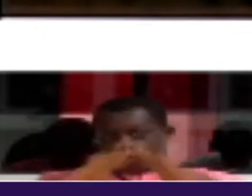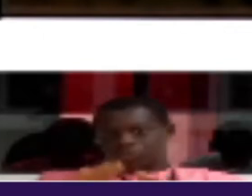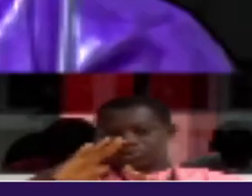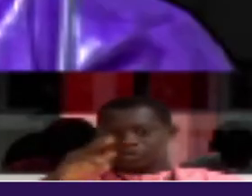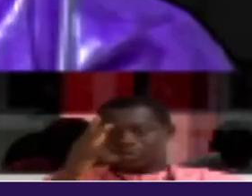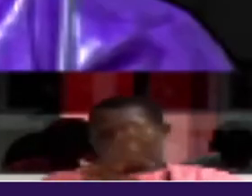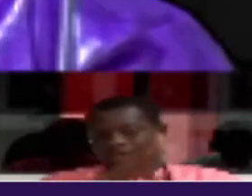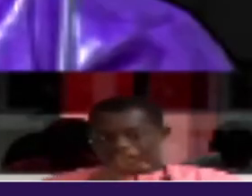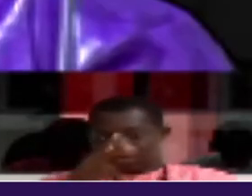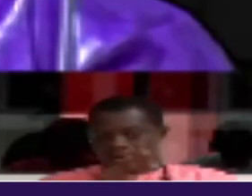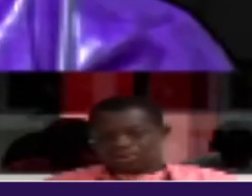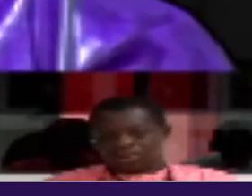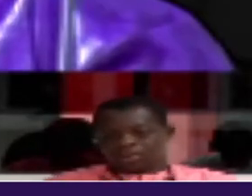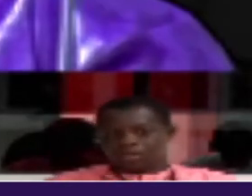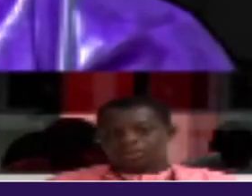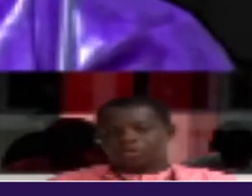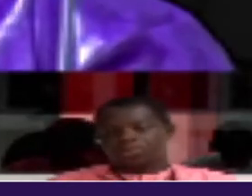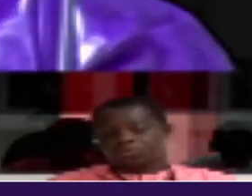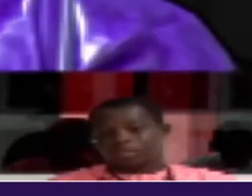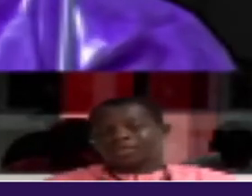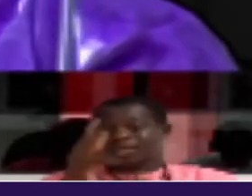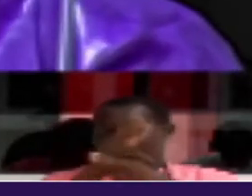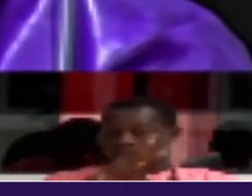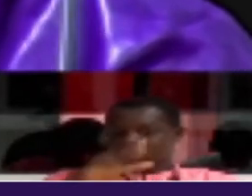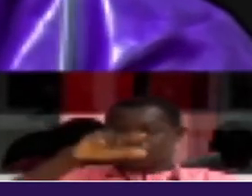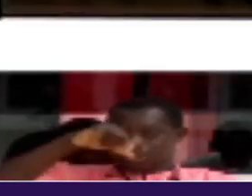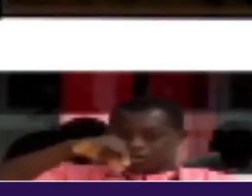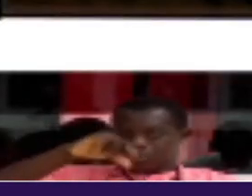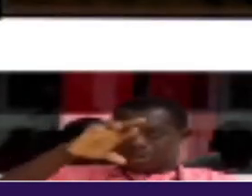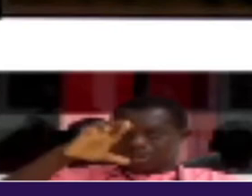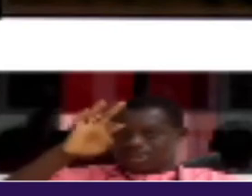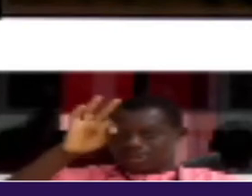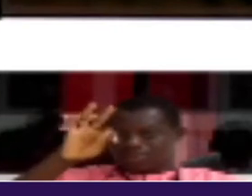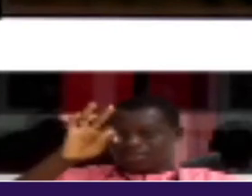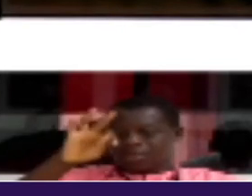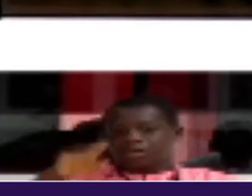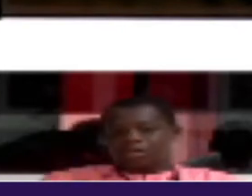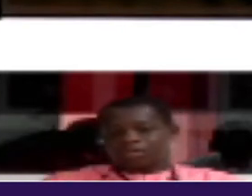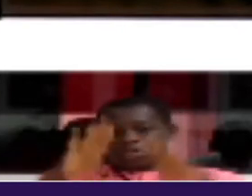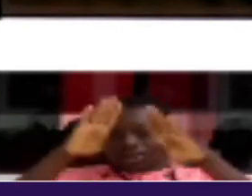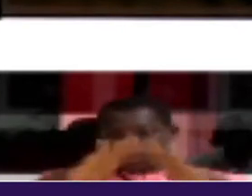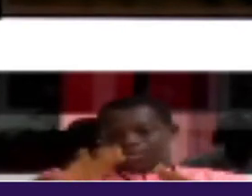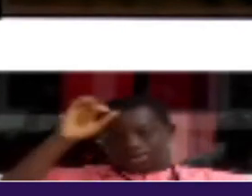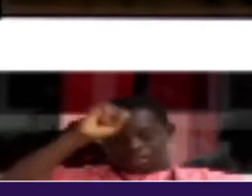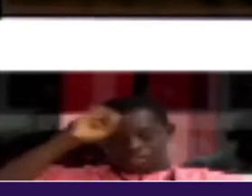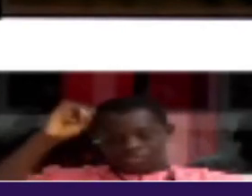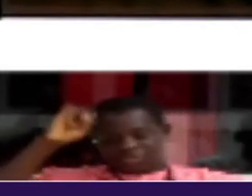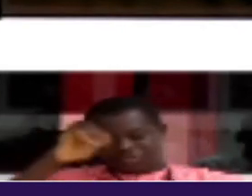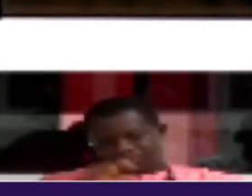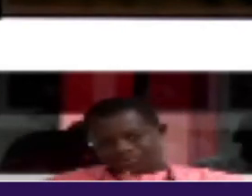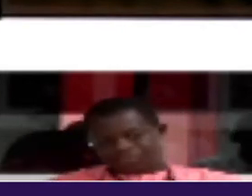You man the quarry? We man the QRF. Okay, all right, Of the State House.